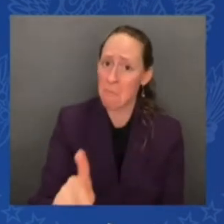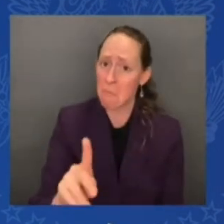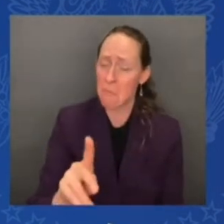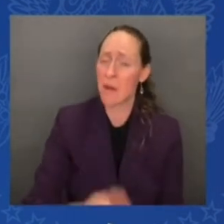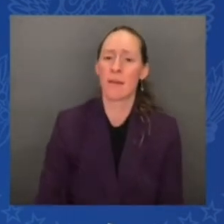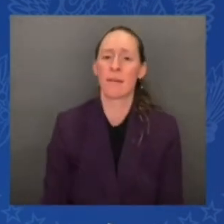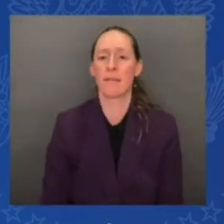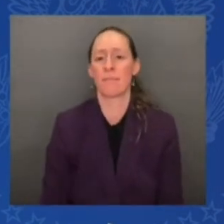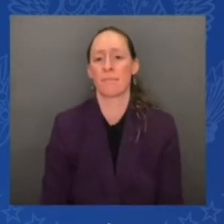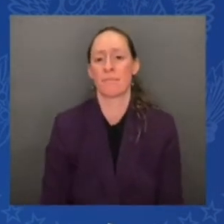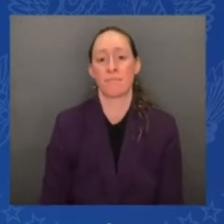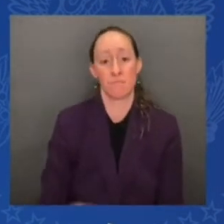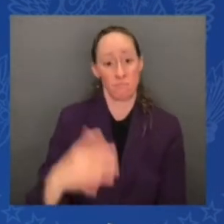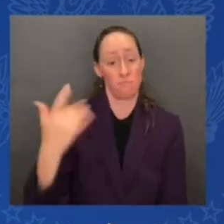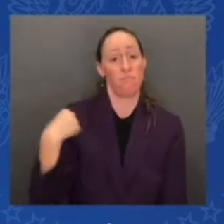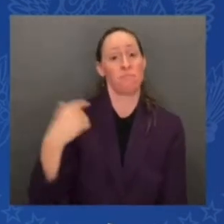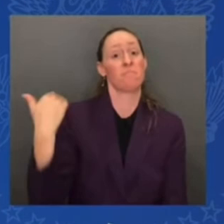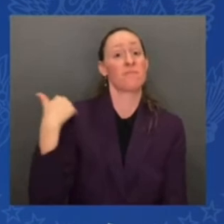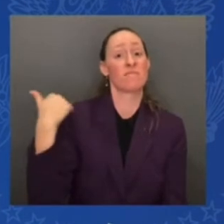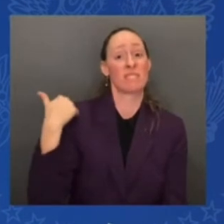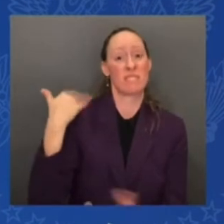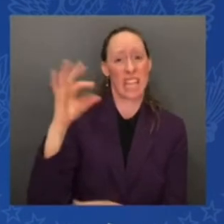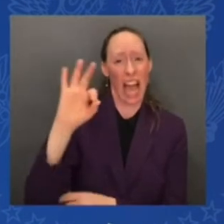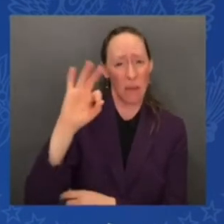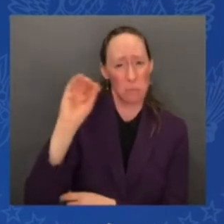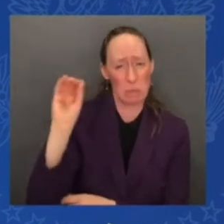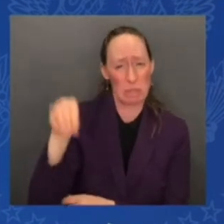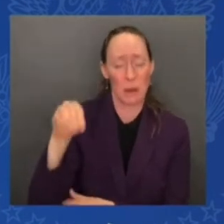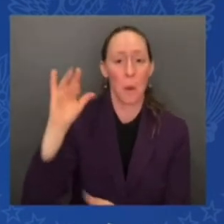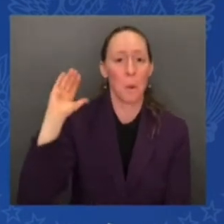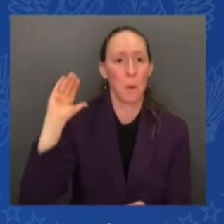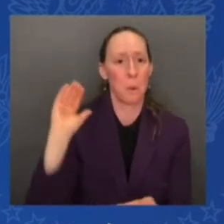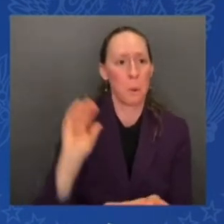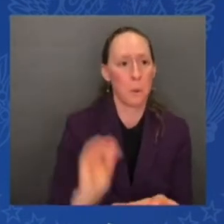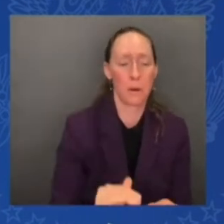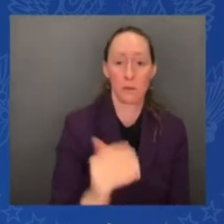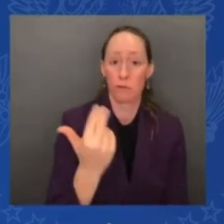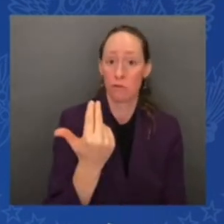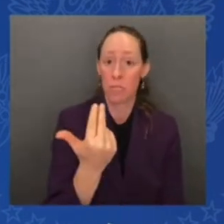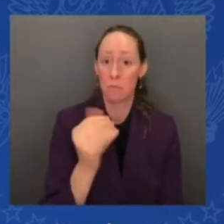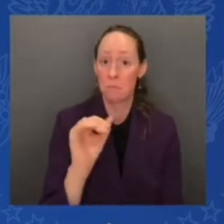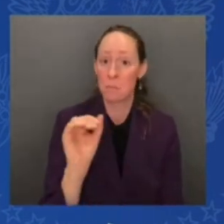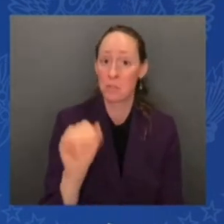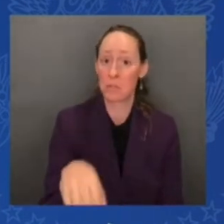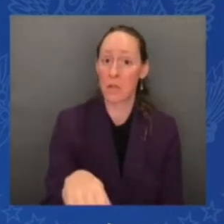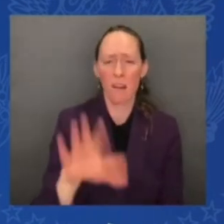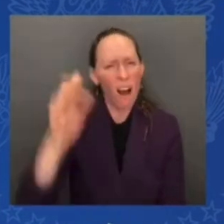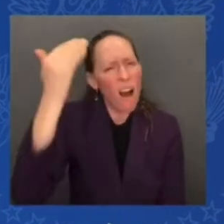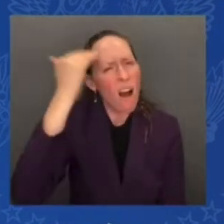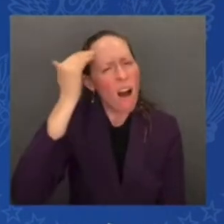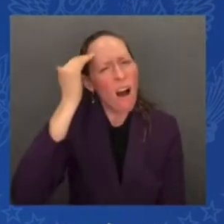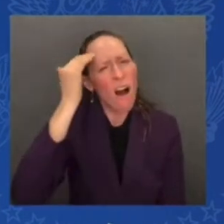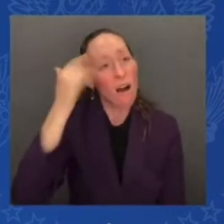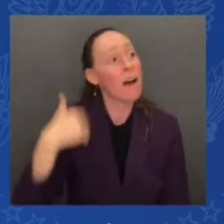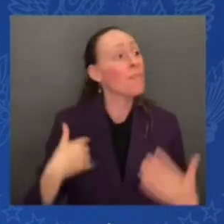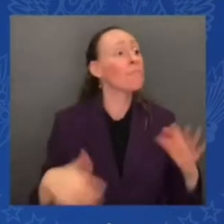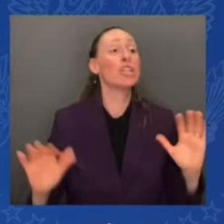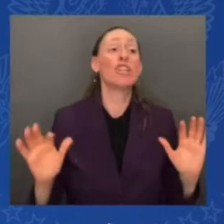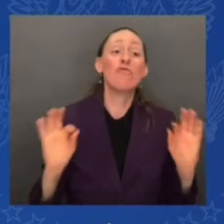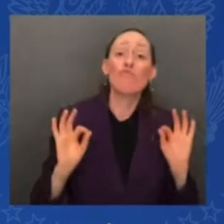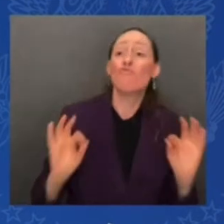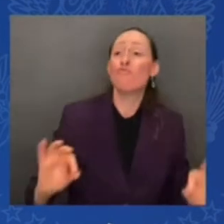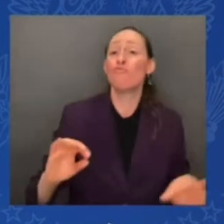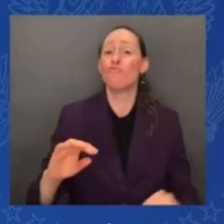not satisfied with where it is. More work ahead. The Washington Post recently suggested in an front-page article, I think it's front